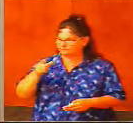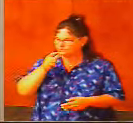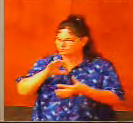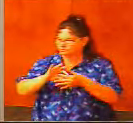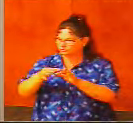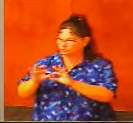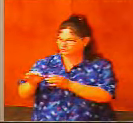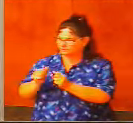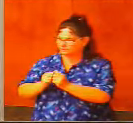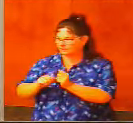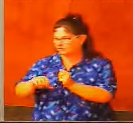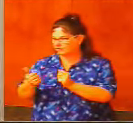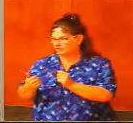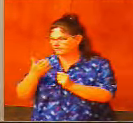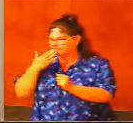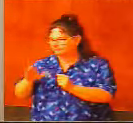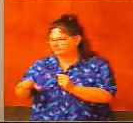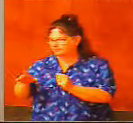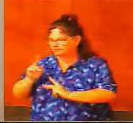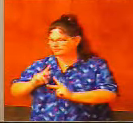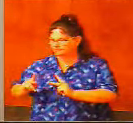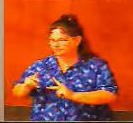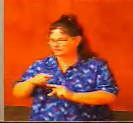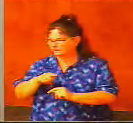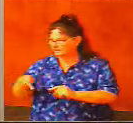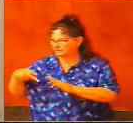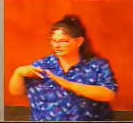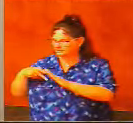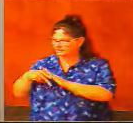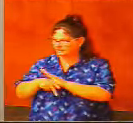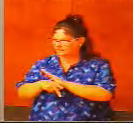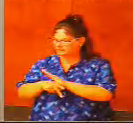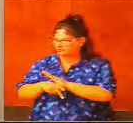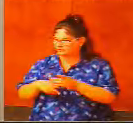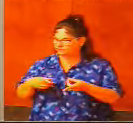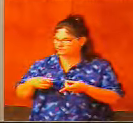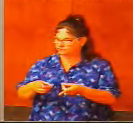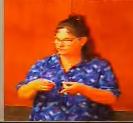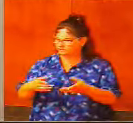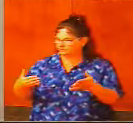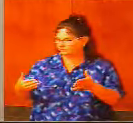his fellow rebels. They had committed murder in the rebellion.